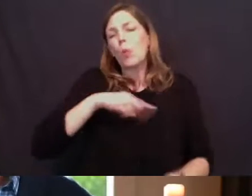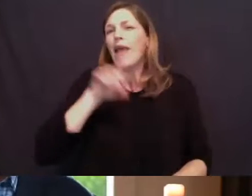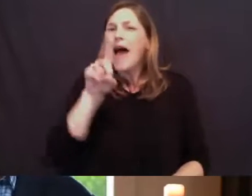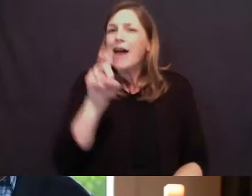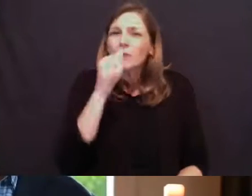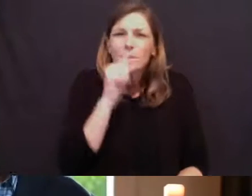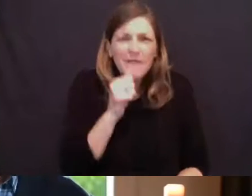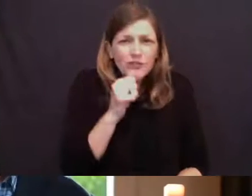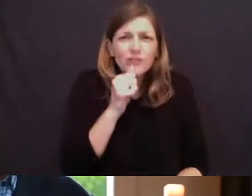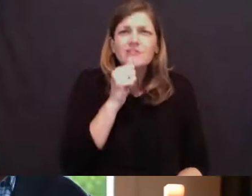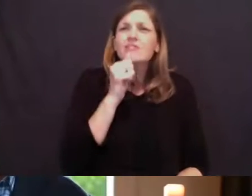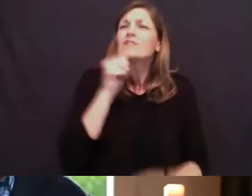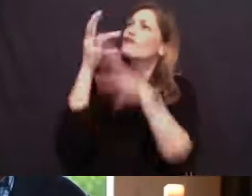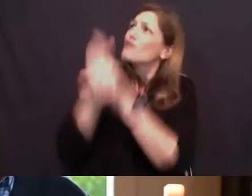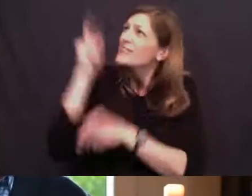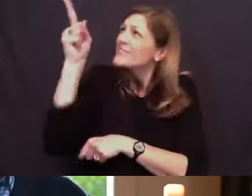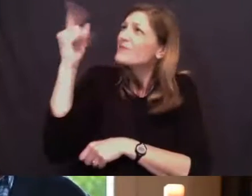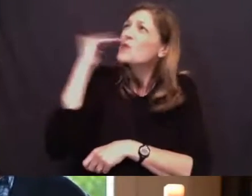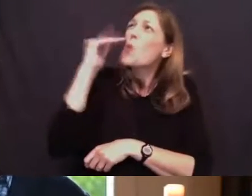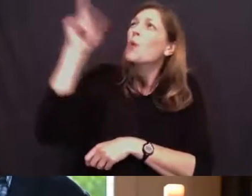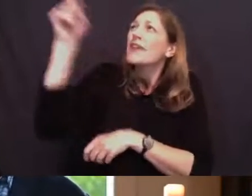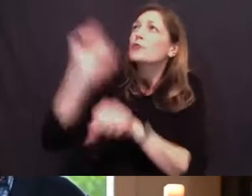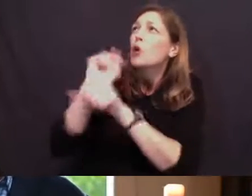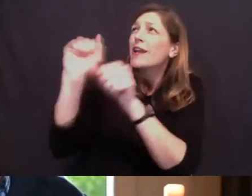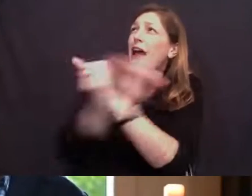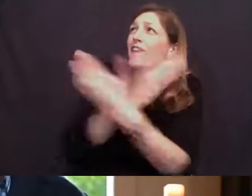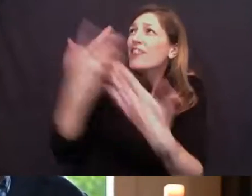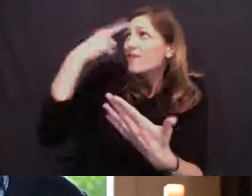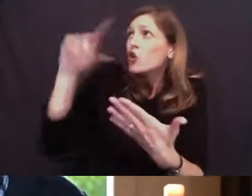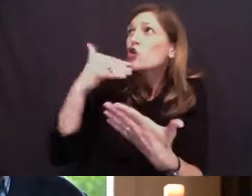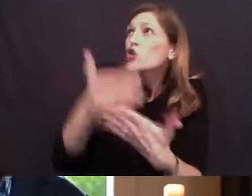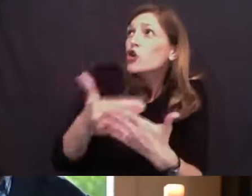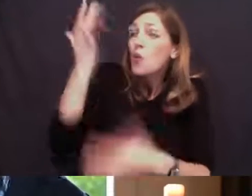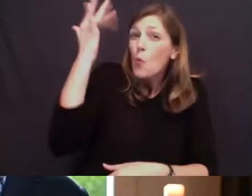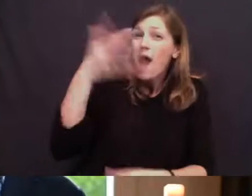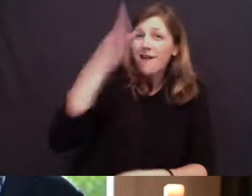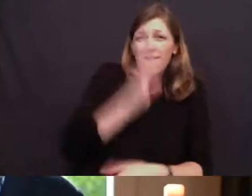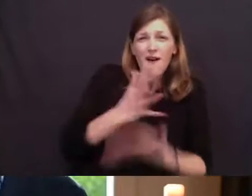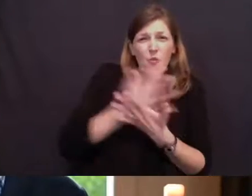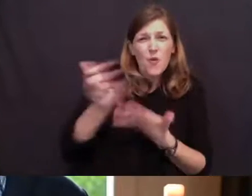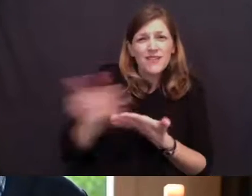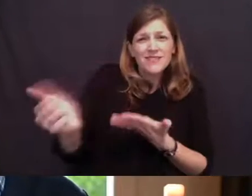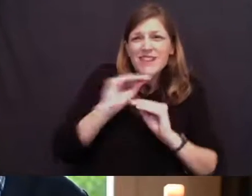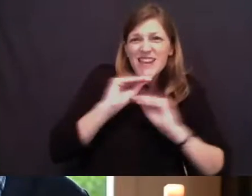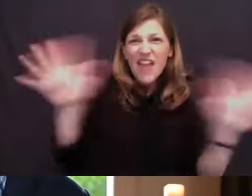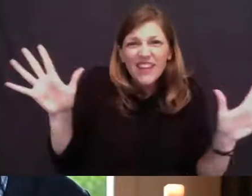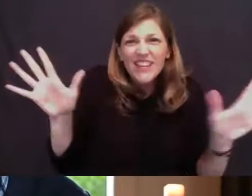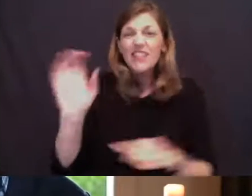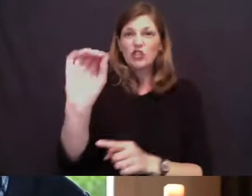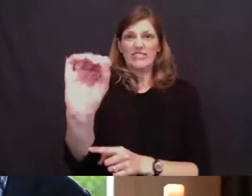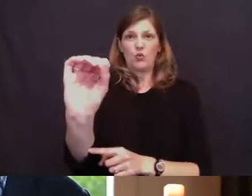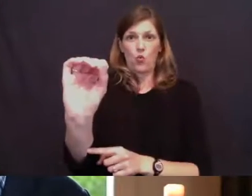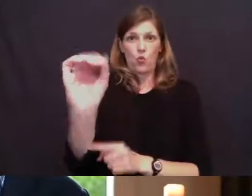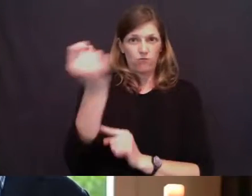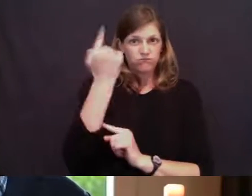him and know that he is working all things out for good, because God wastes nothing. There are zero,